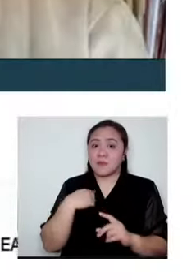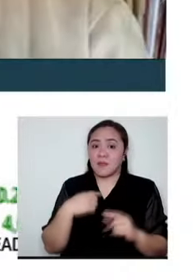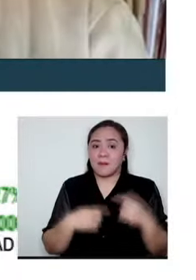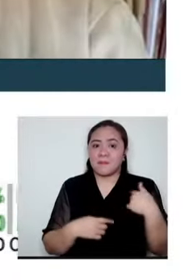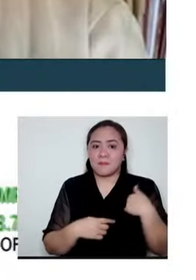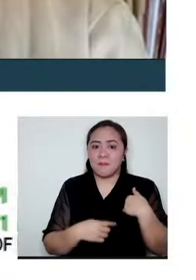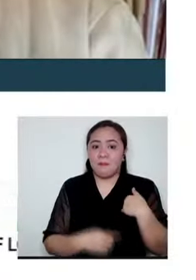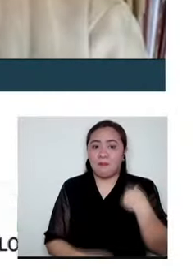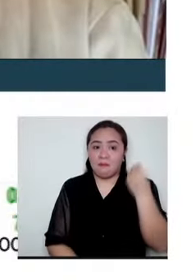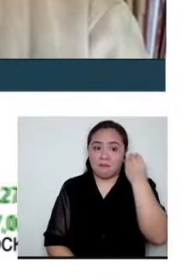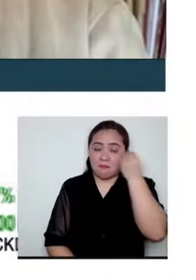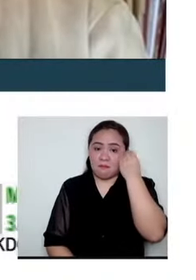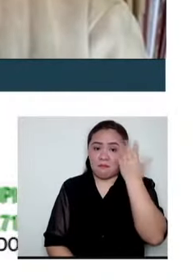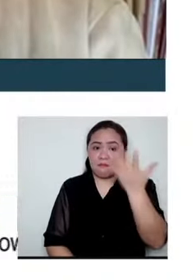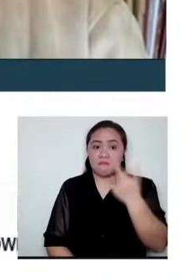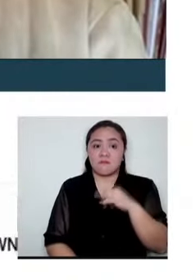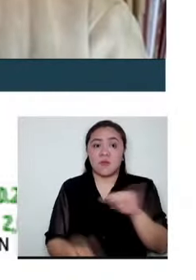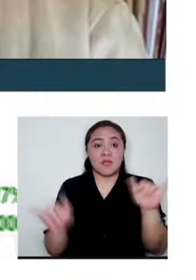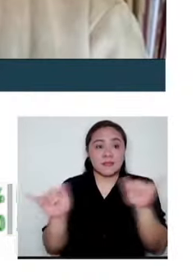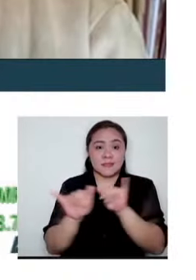would refer it